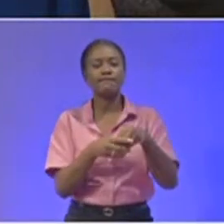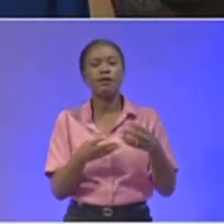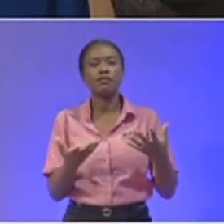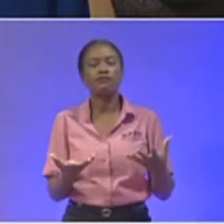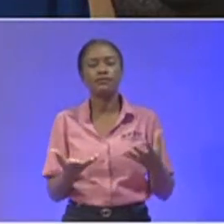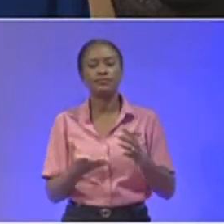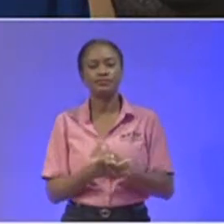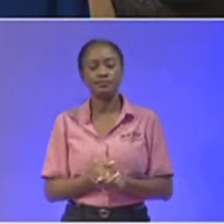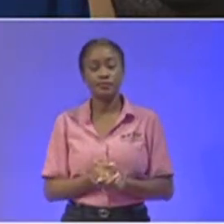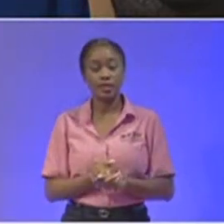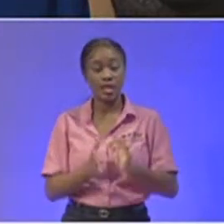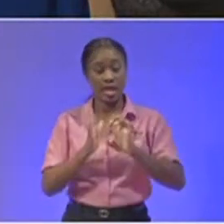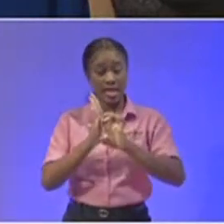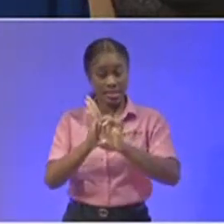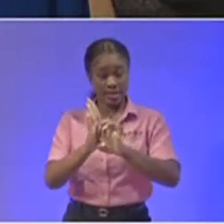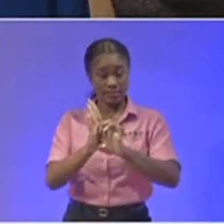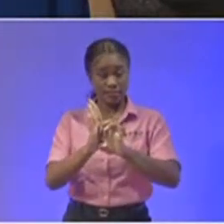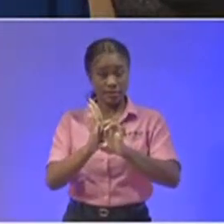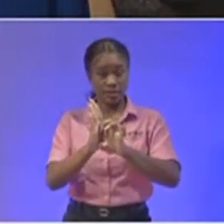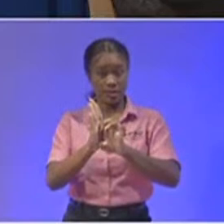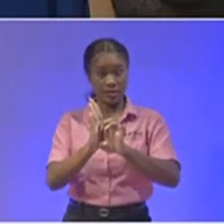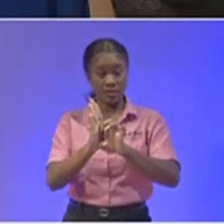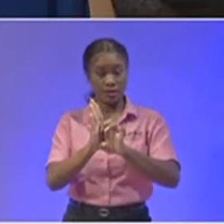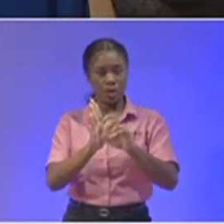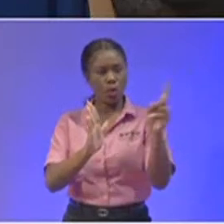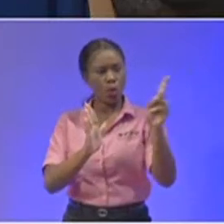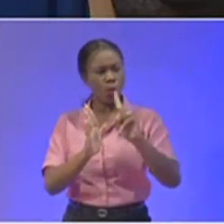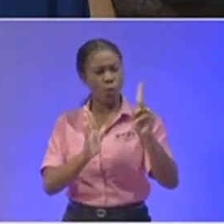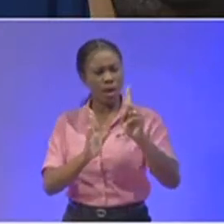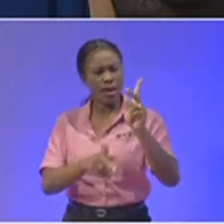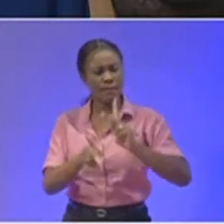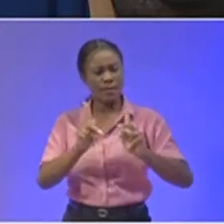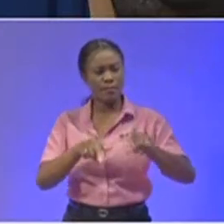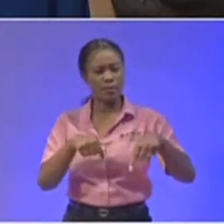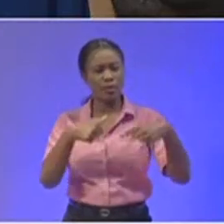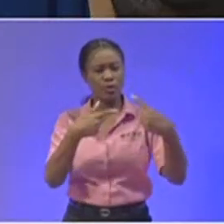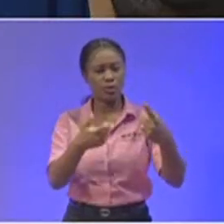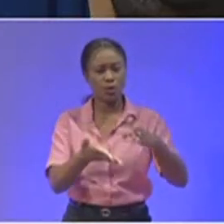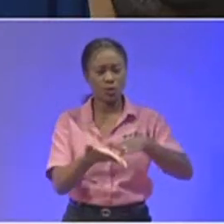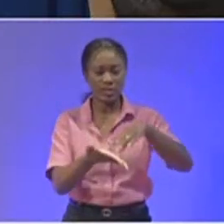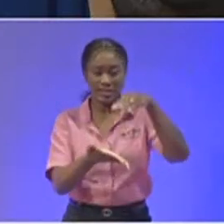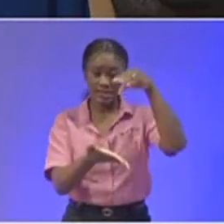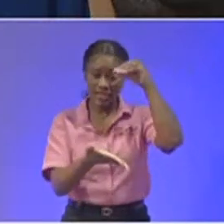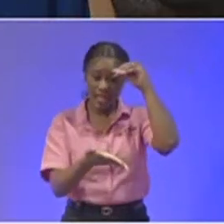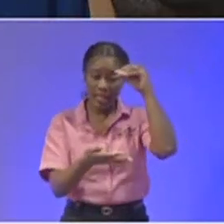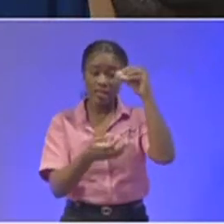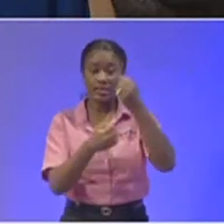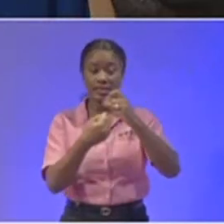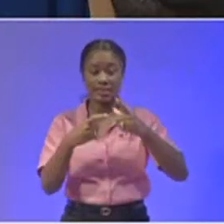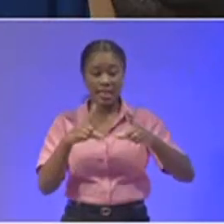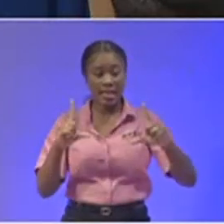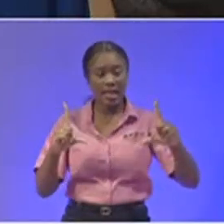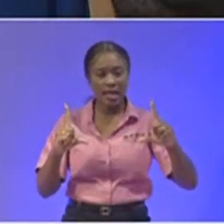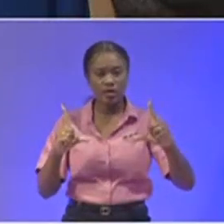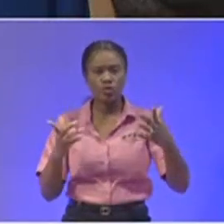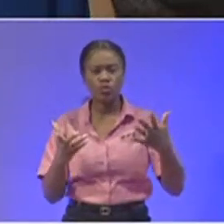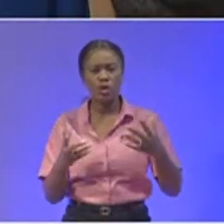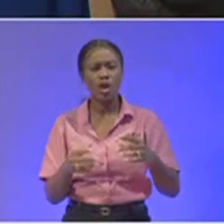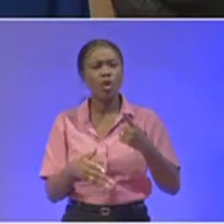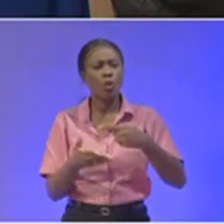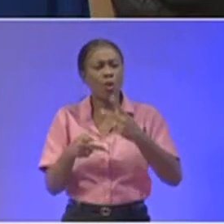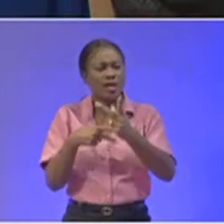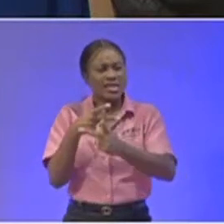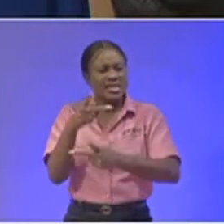use a specific example of signing. Where do people go to learn? How do people learn? What kind of